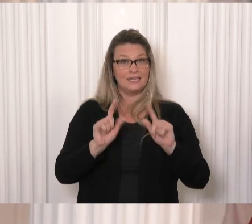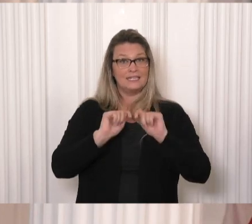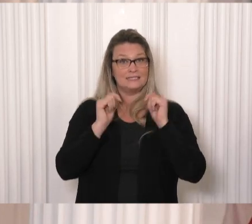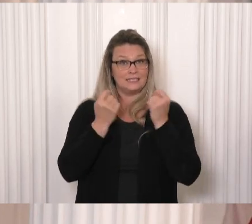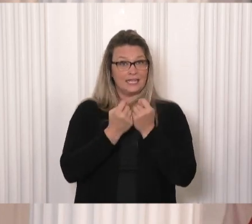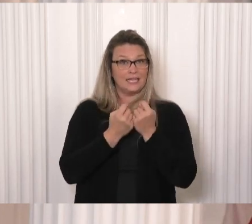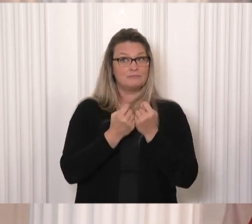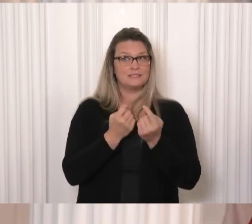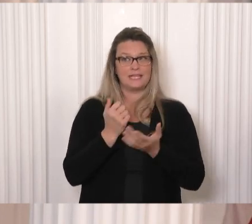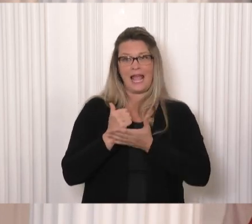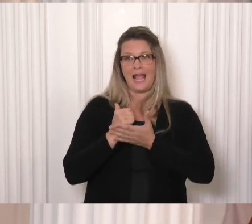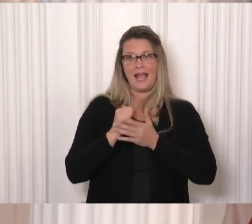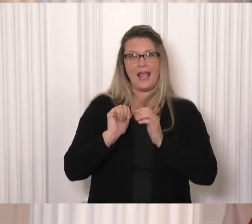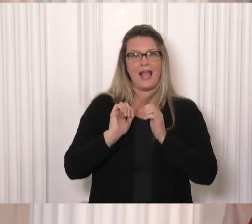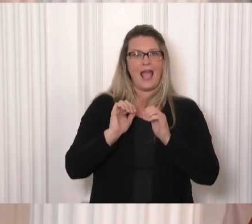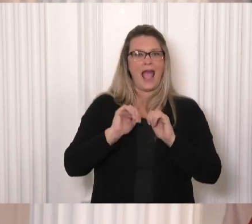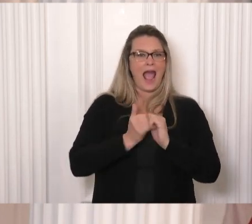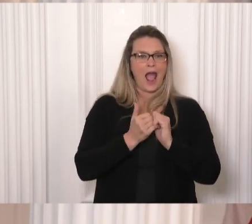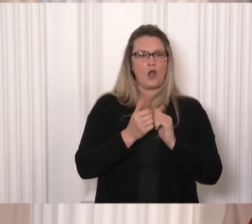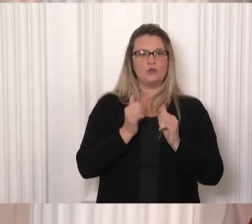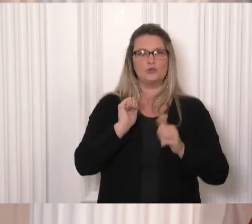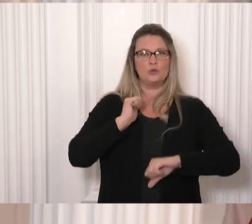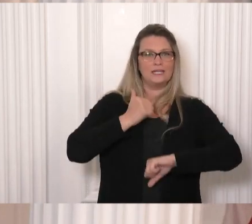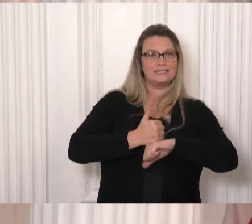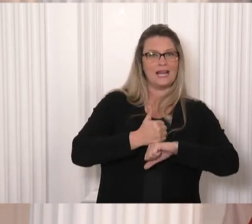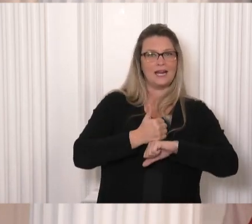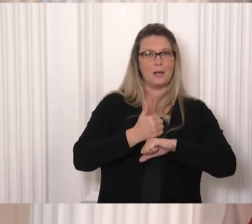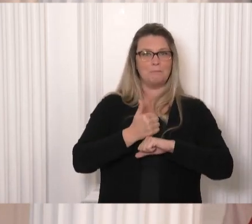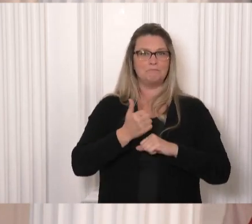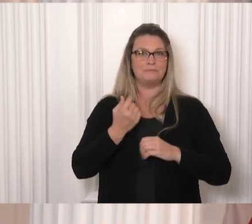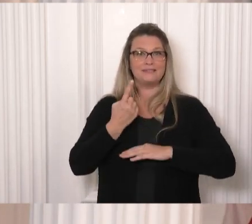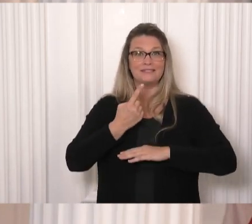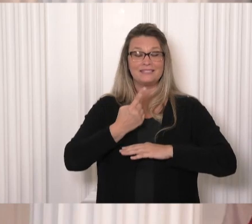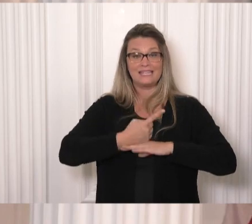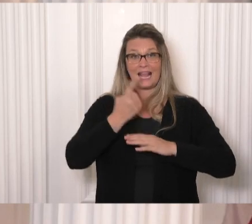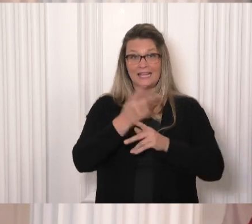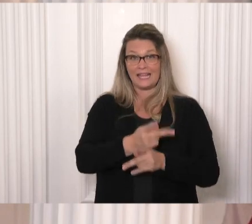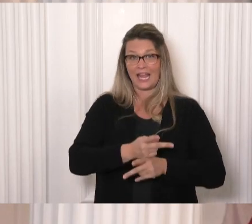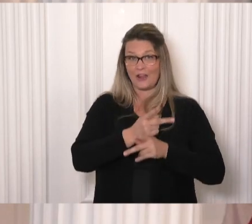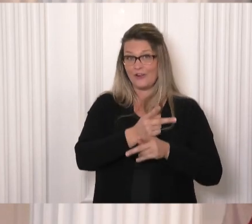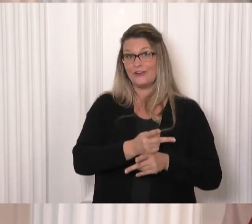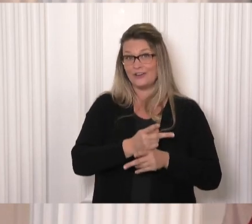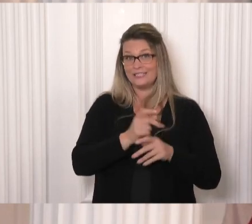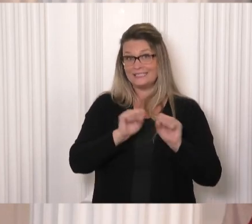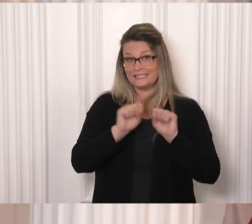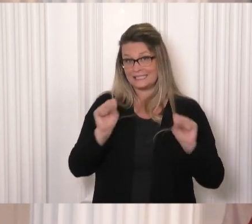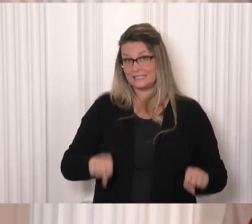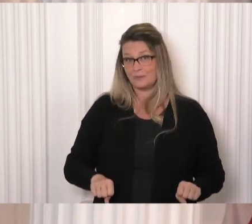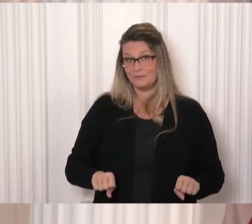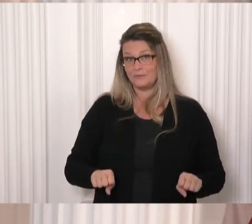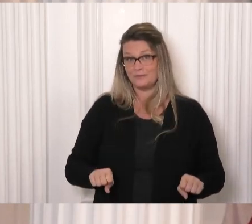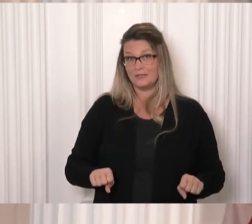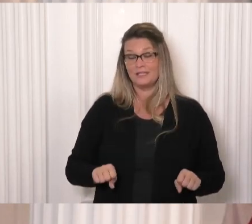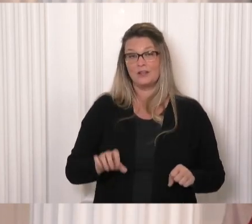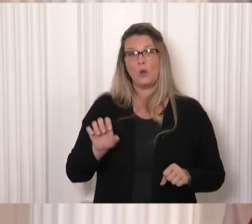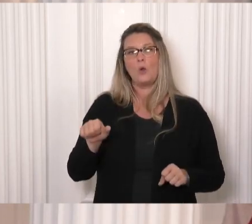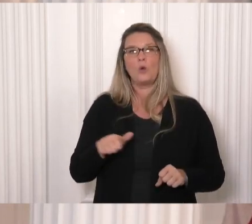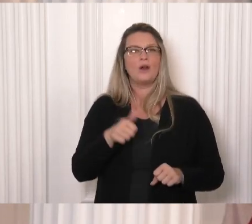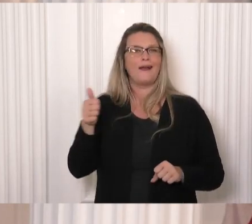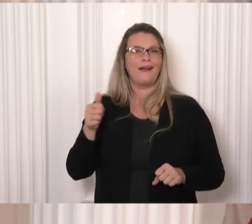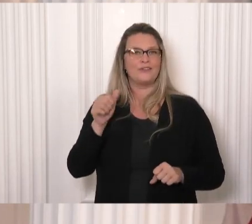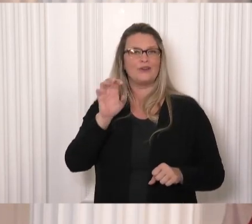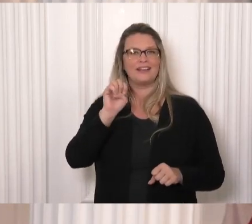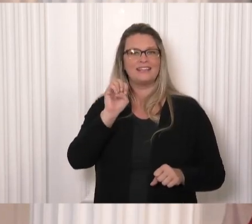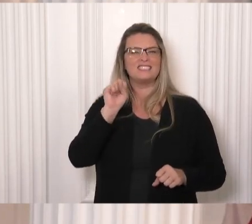around how to set up additional ones that can support, for instance, workers in a healthcare system or other essential services.